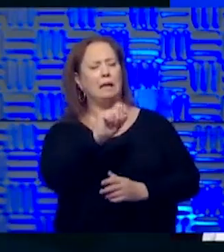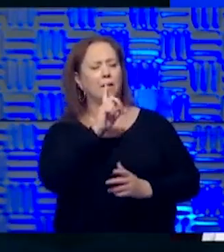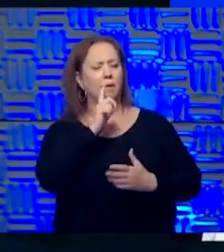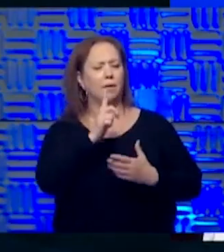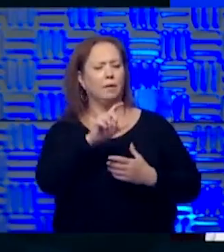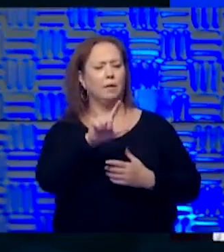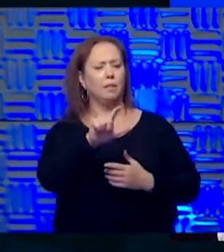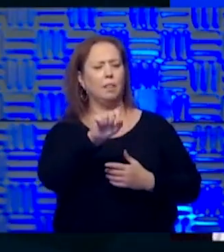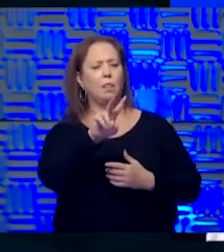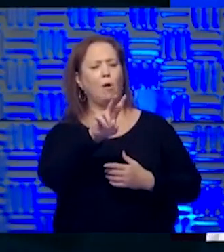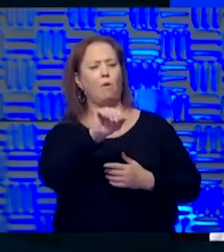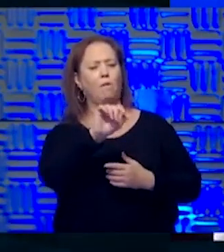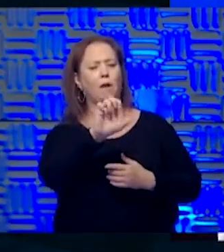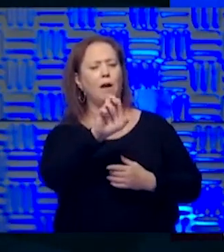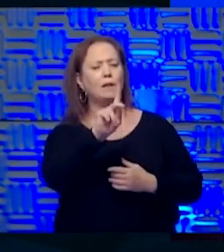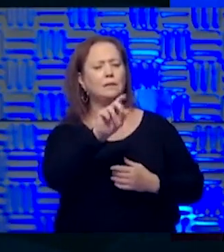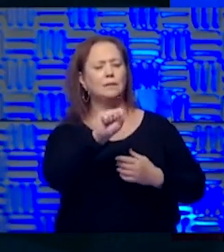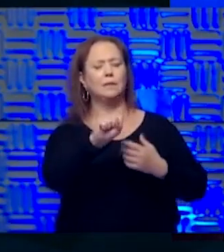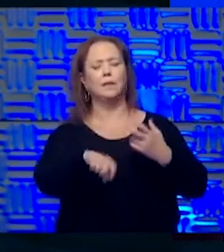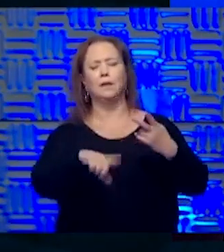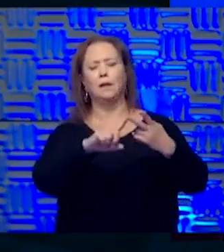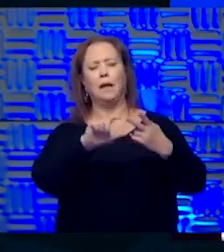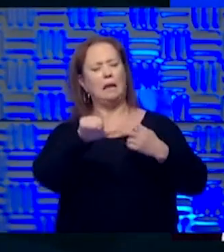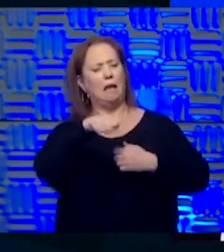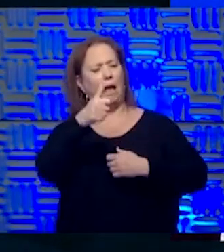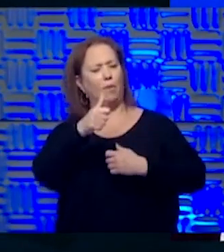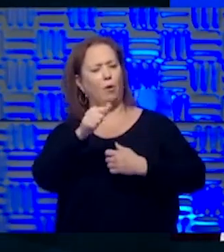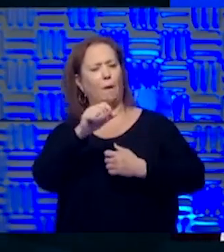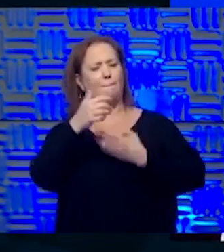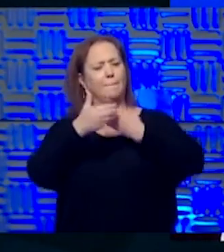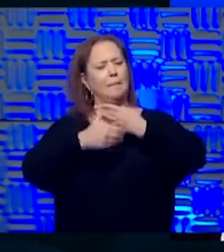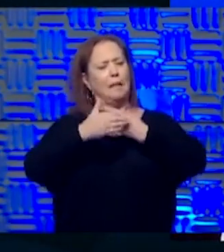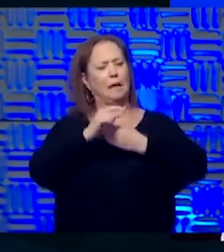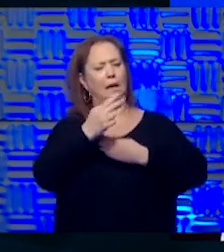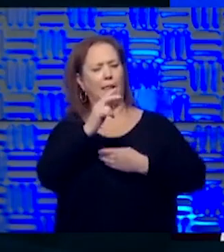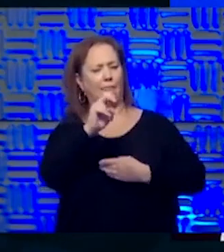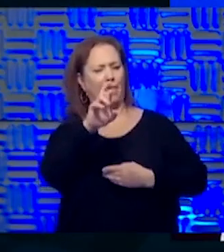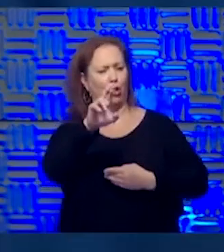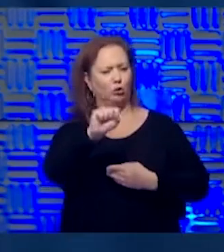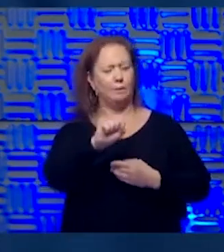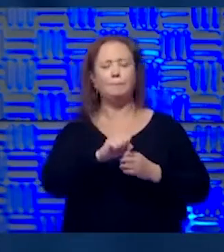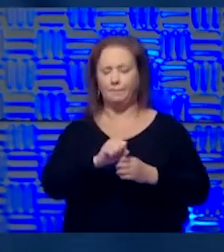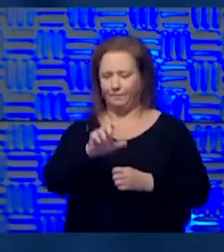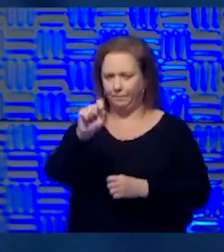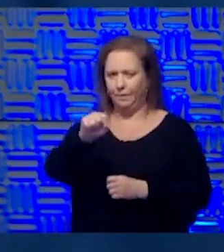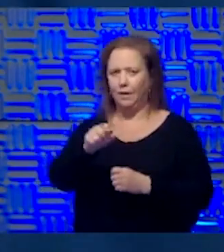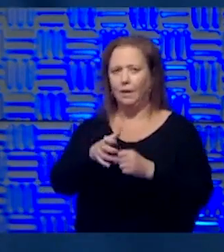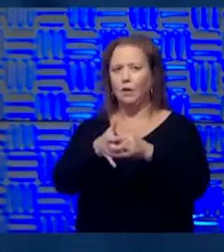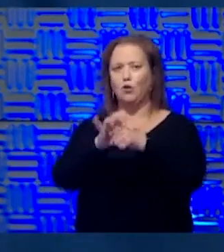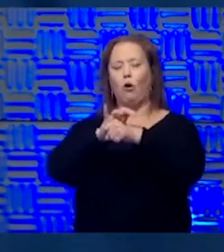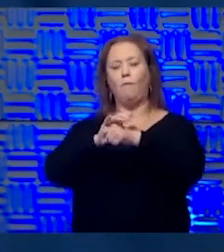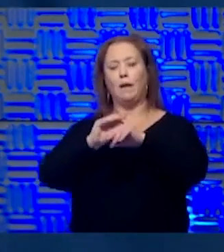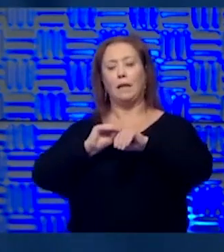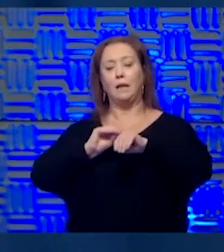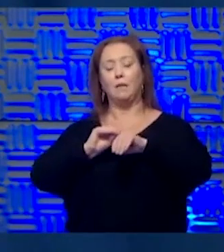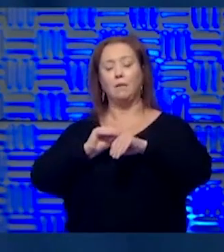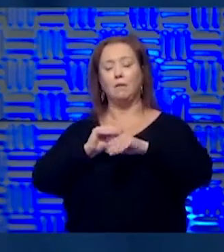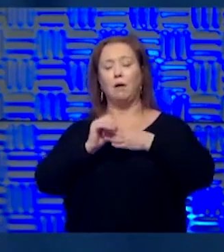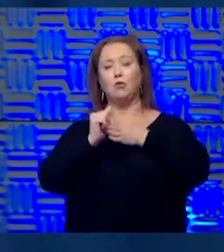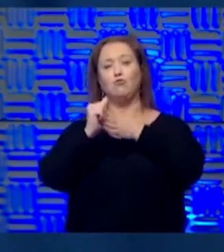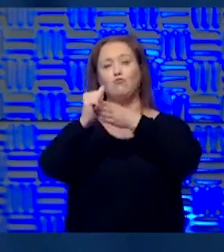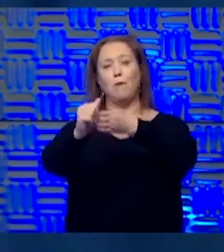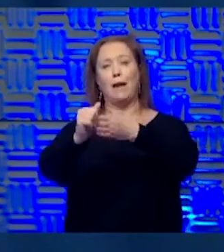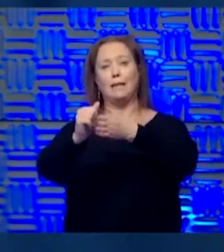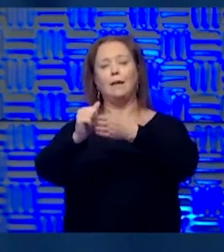like Lovenox for patients like this? Yeah, certainly. You know, we know that the virus can cause direct pathological